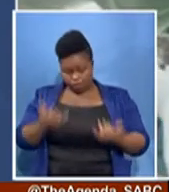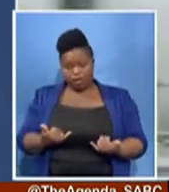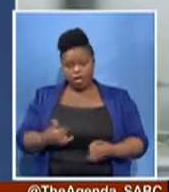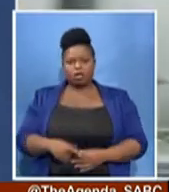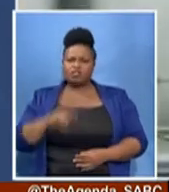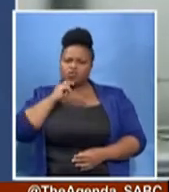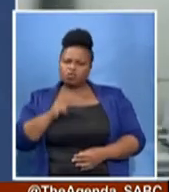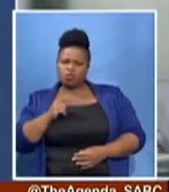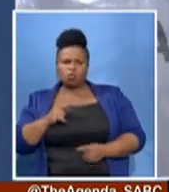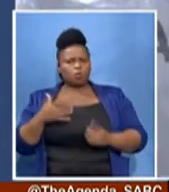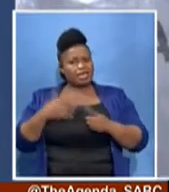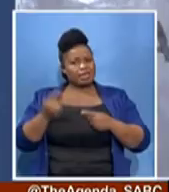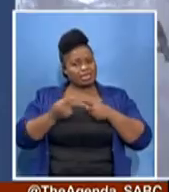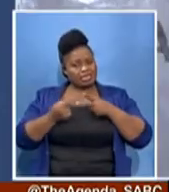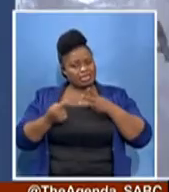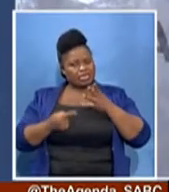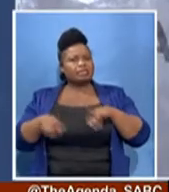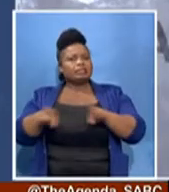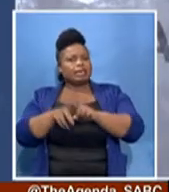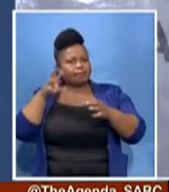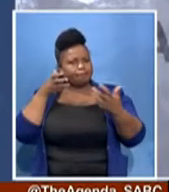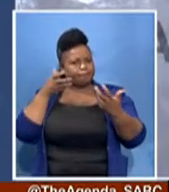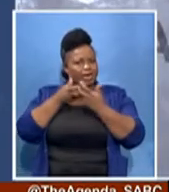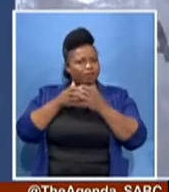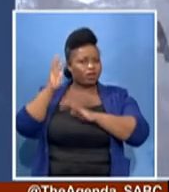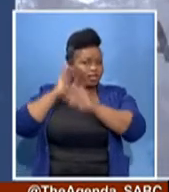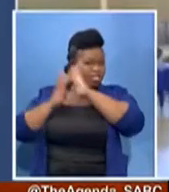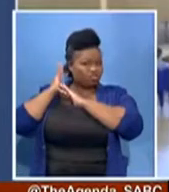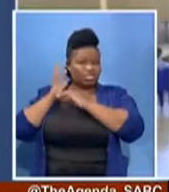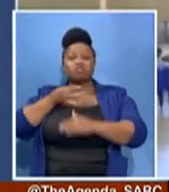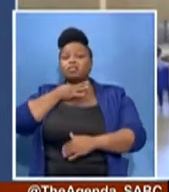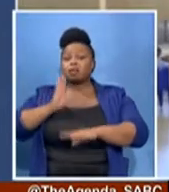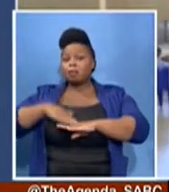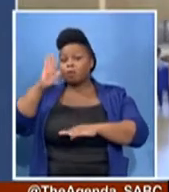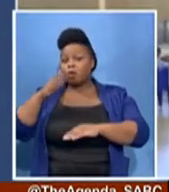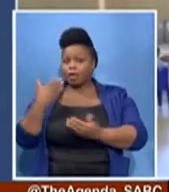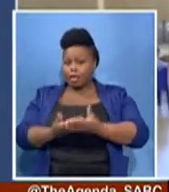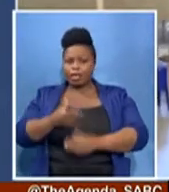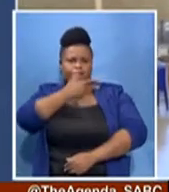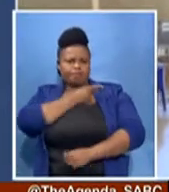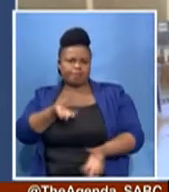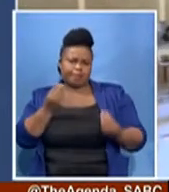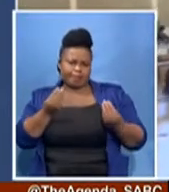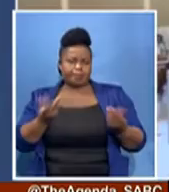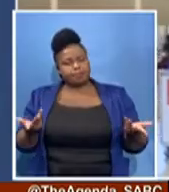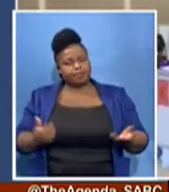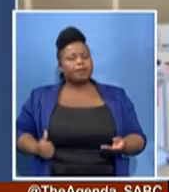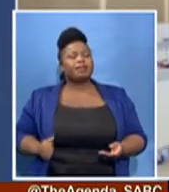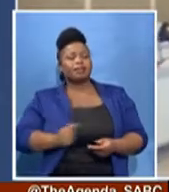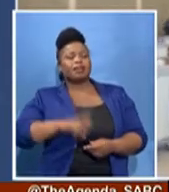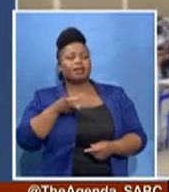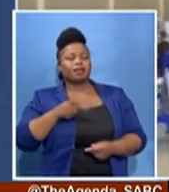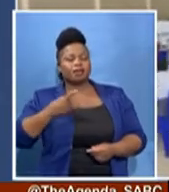history is going to increase the risk of this with the vaccine. But we also know that the risk from